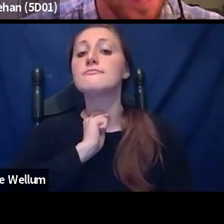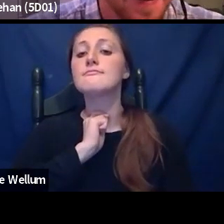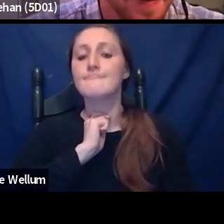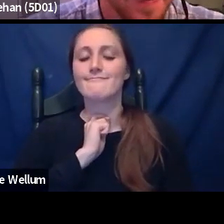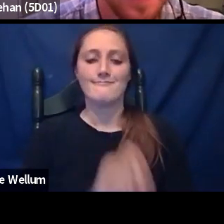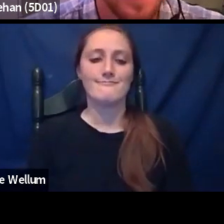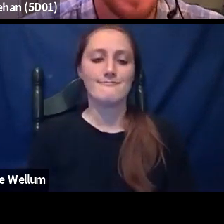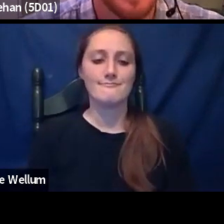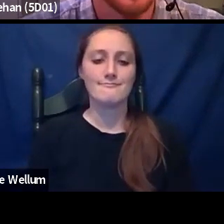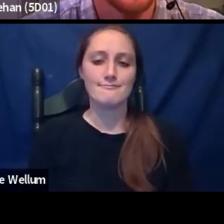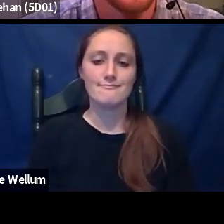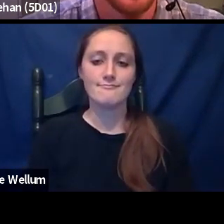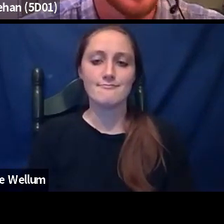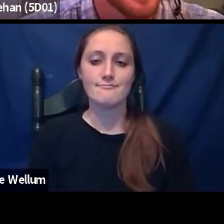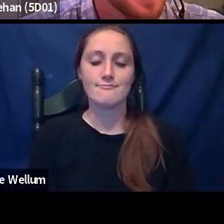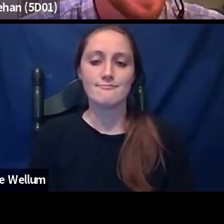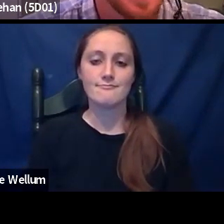go.